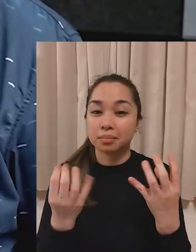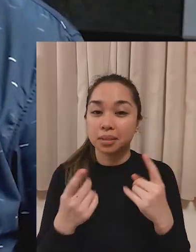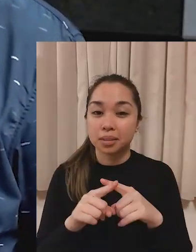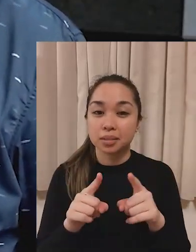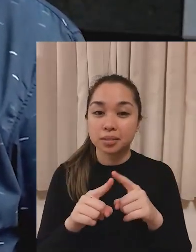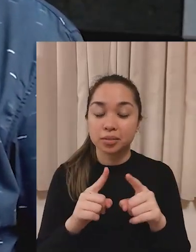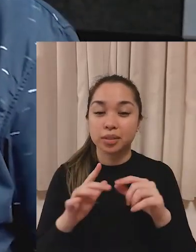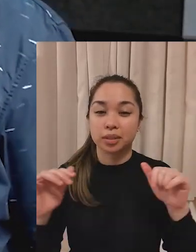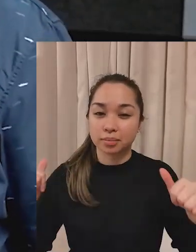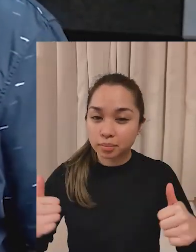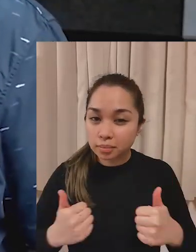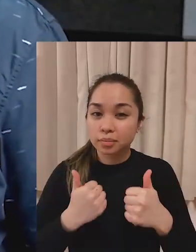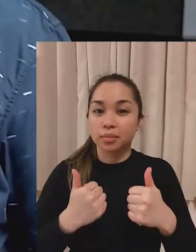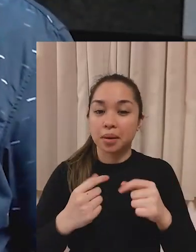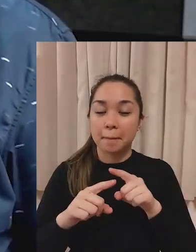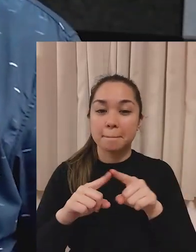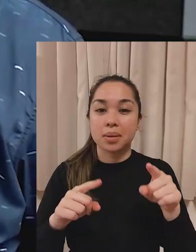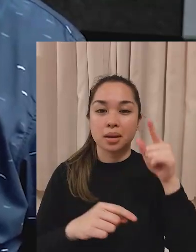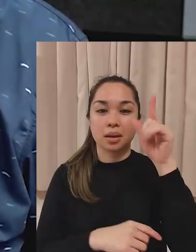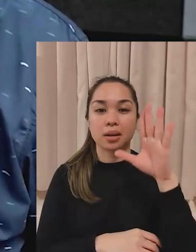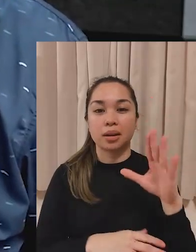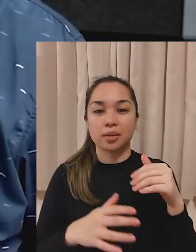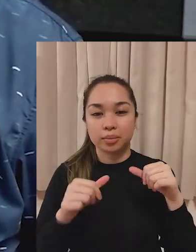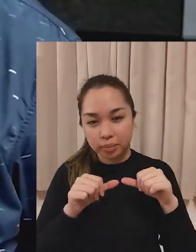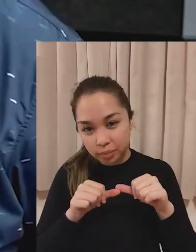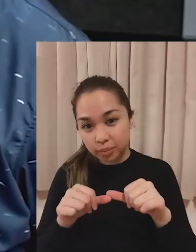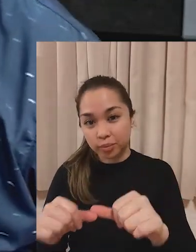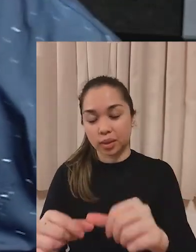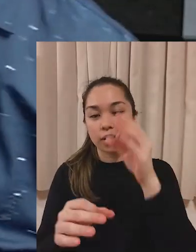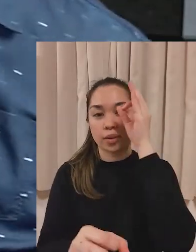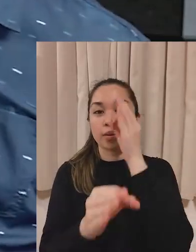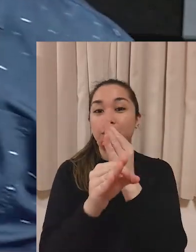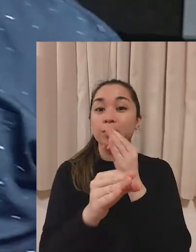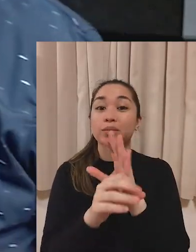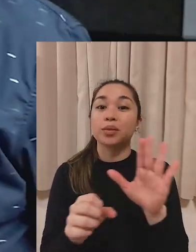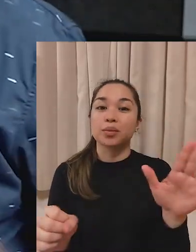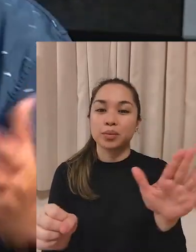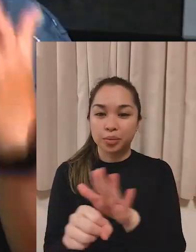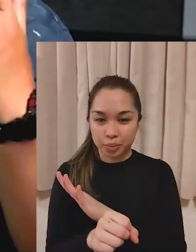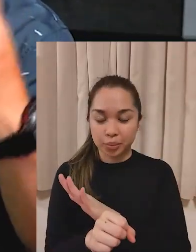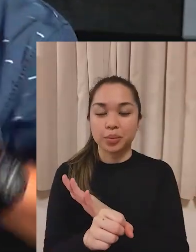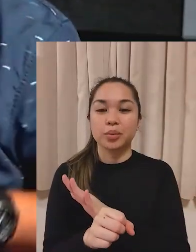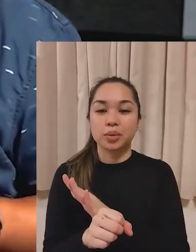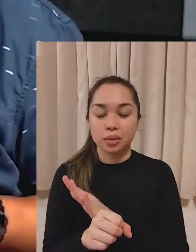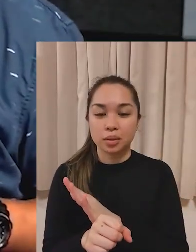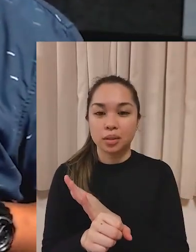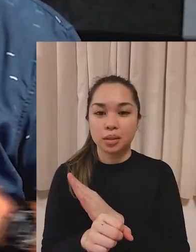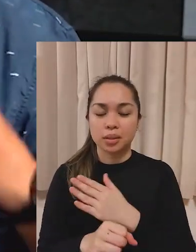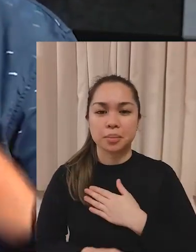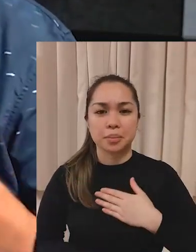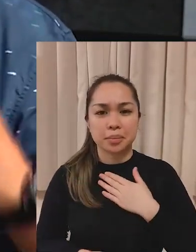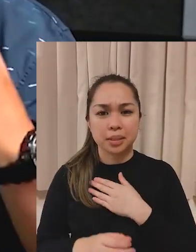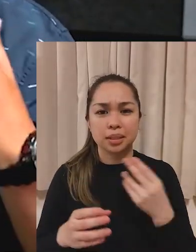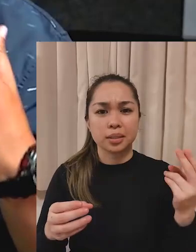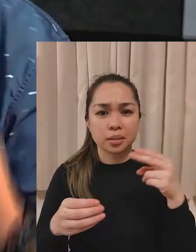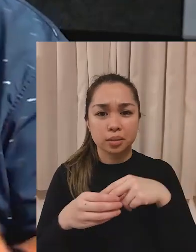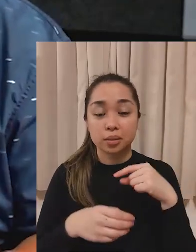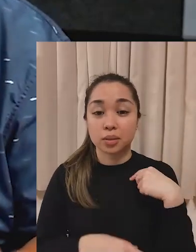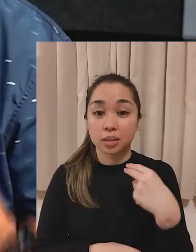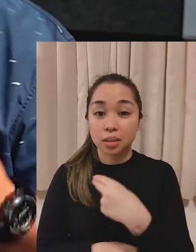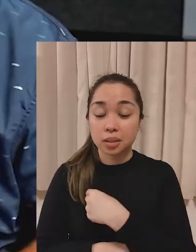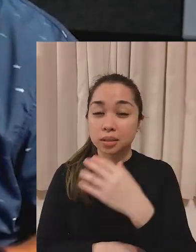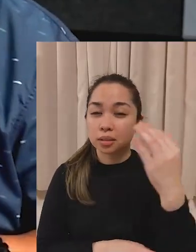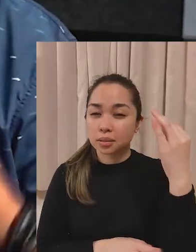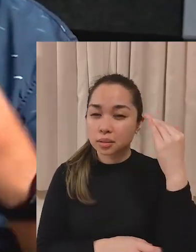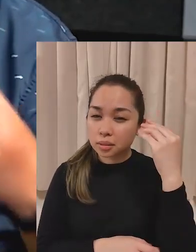certainly say that God has been faithful. So may we invite you to pause for a moment and think about how